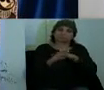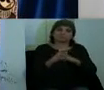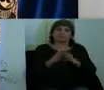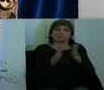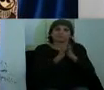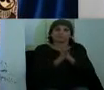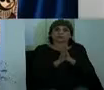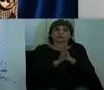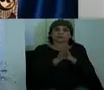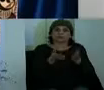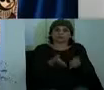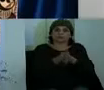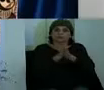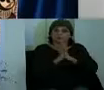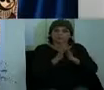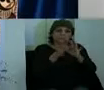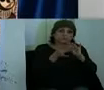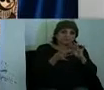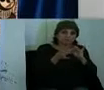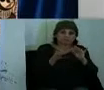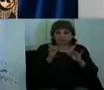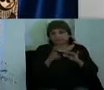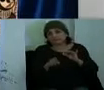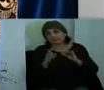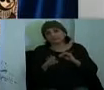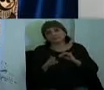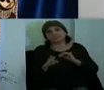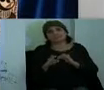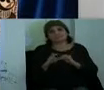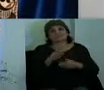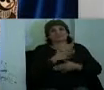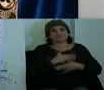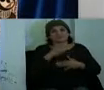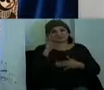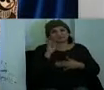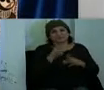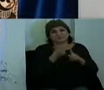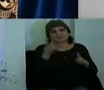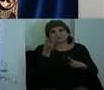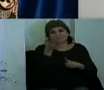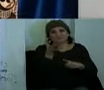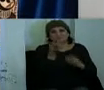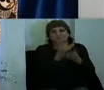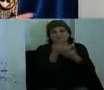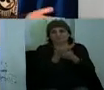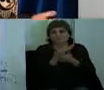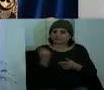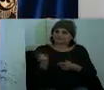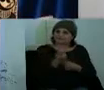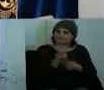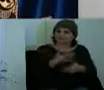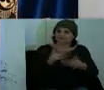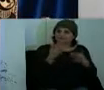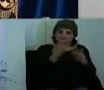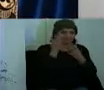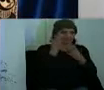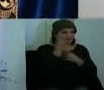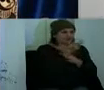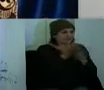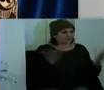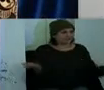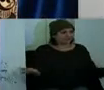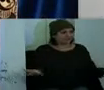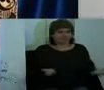or comments, and we appreciate hearing from you every week. And we are always glad to see all of you here in the